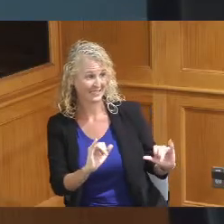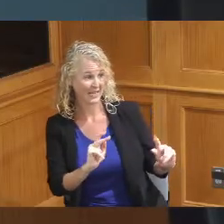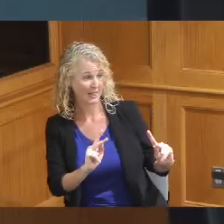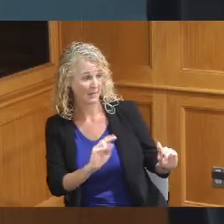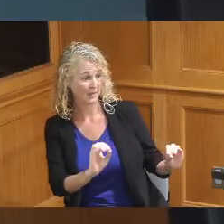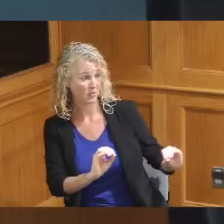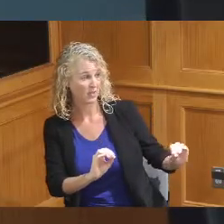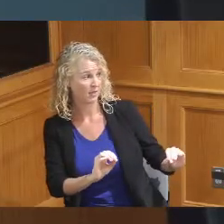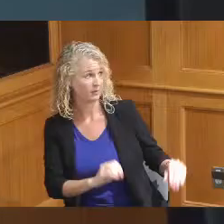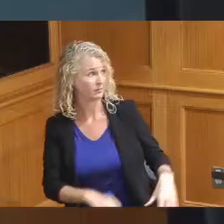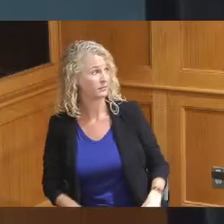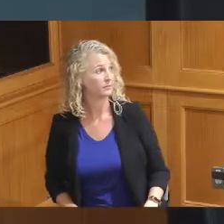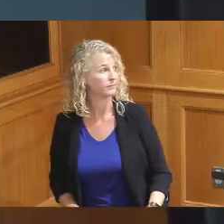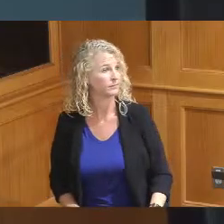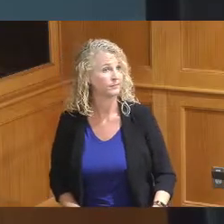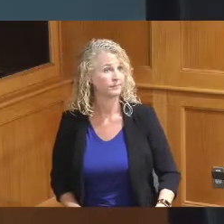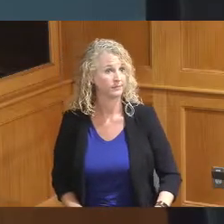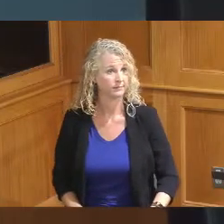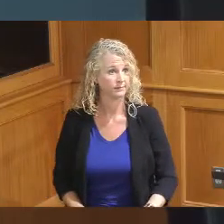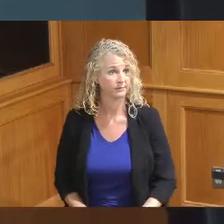case?